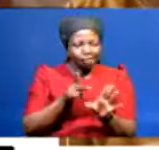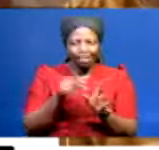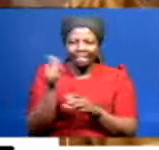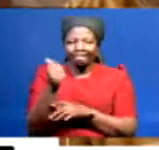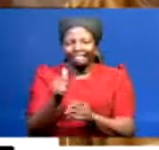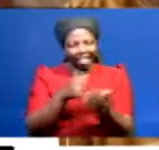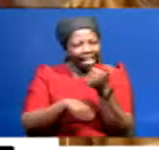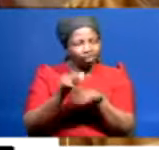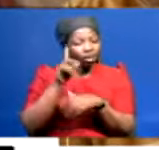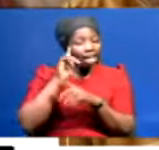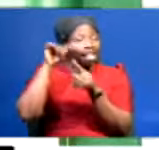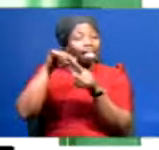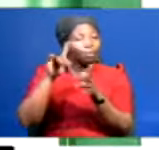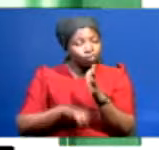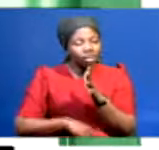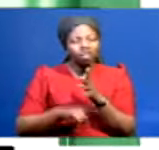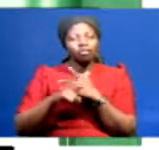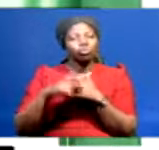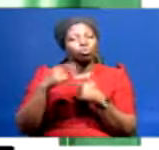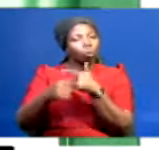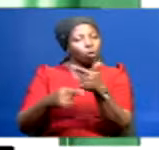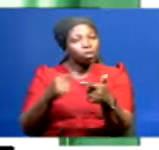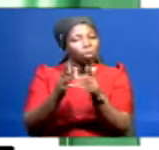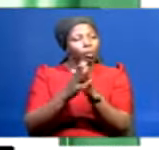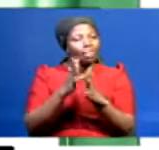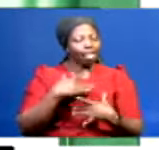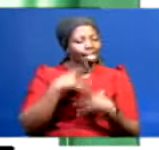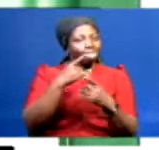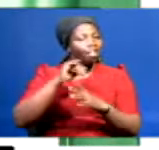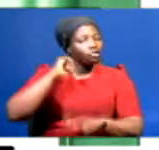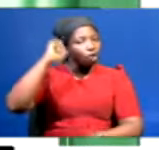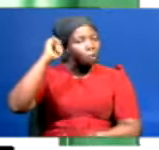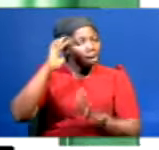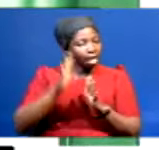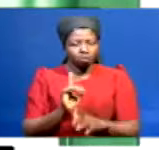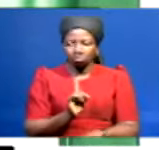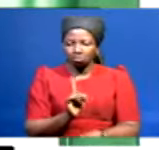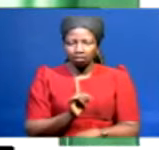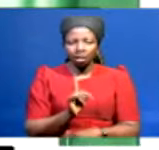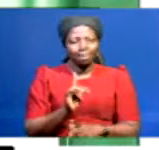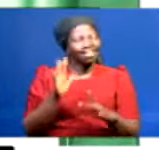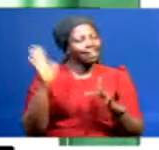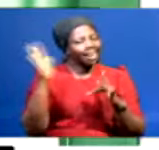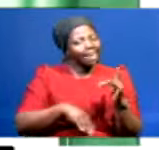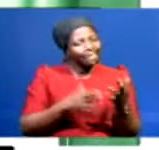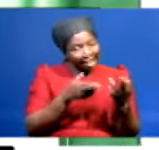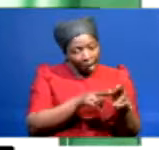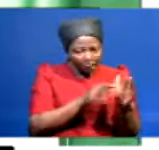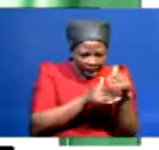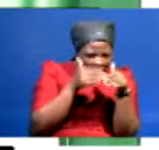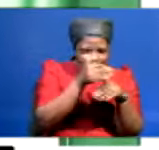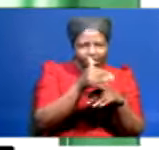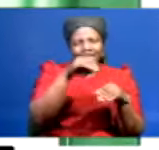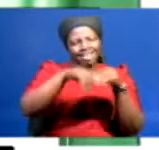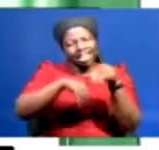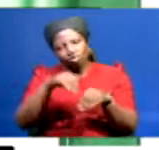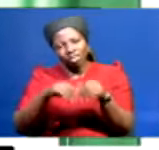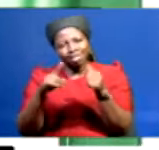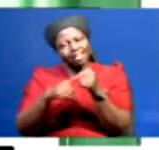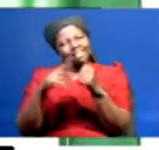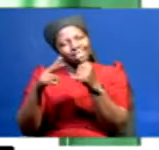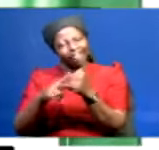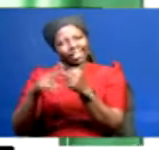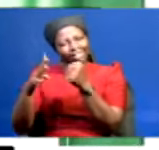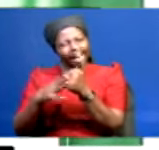further the interest of politicians. Haiwezekani ya kwamba baada ya uchaguzi miezi sita, saba, nane